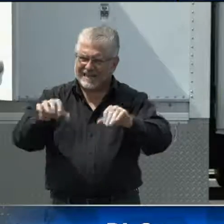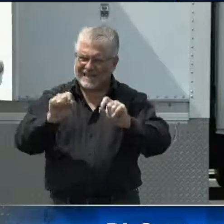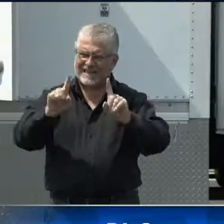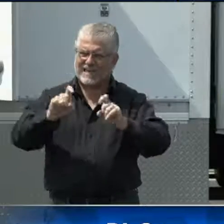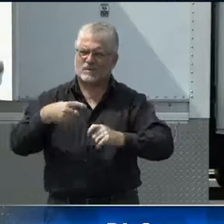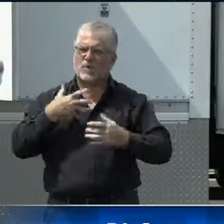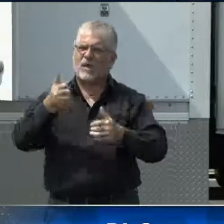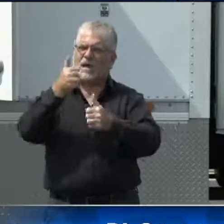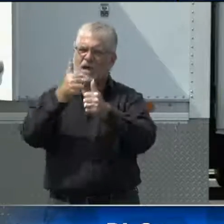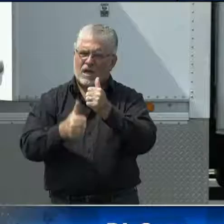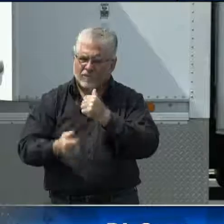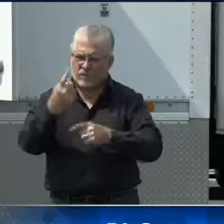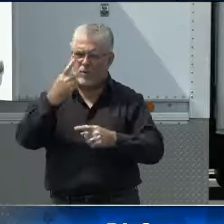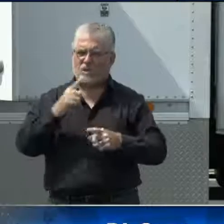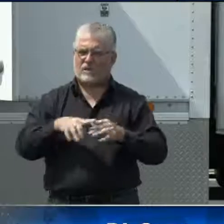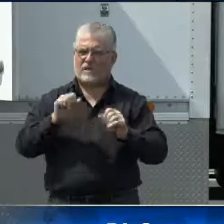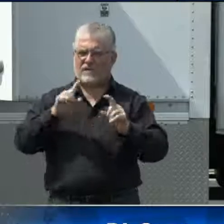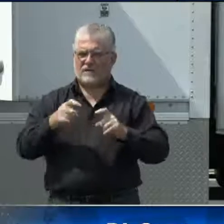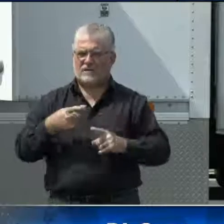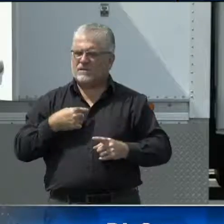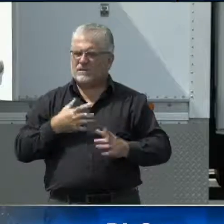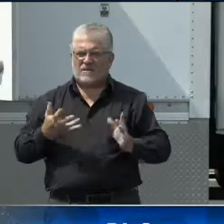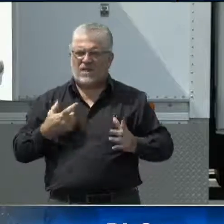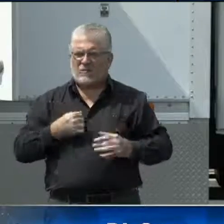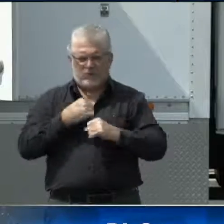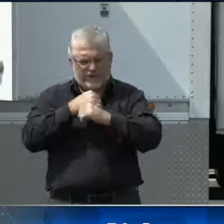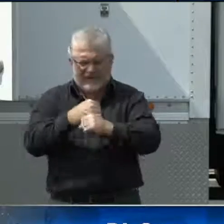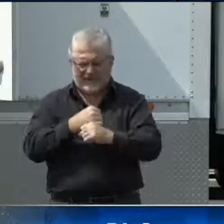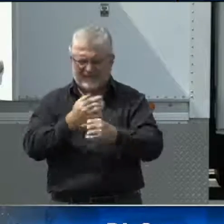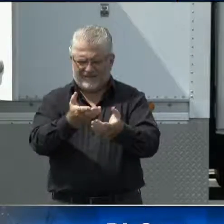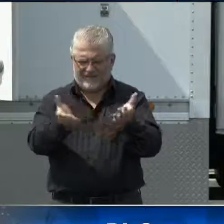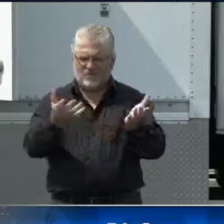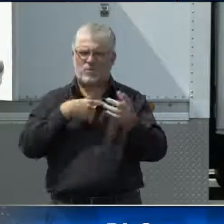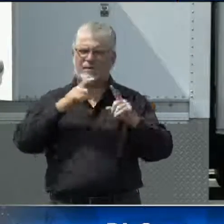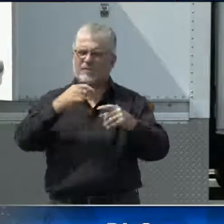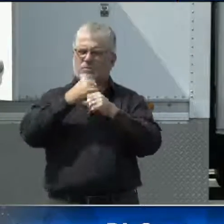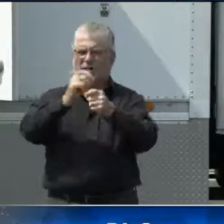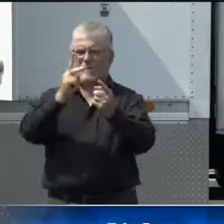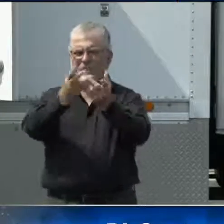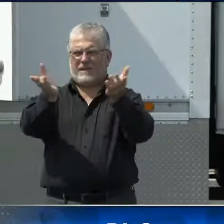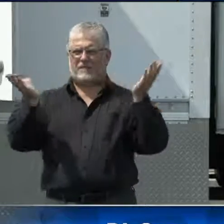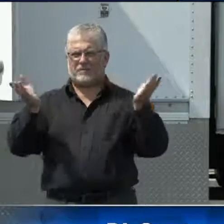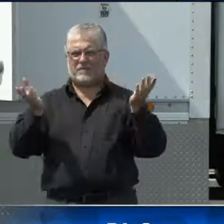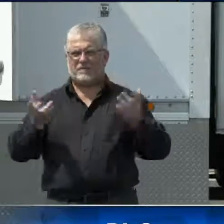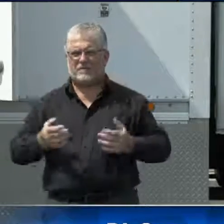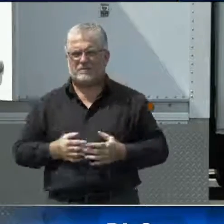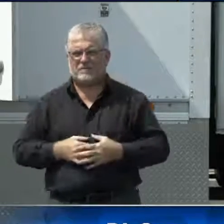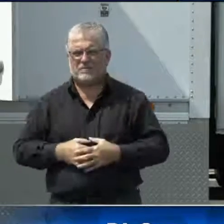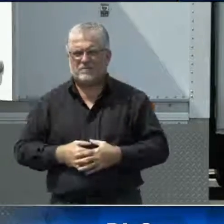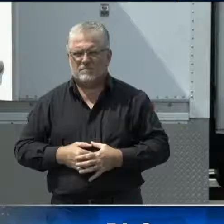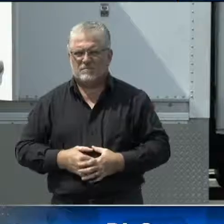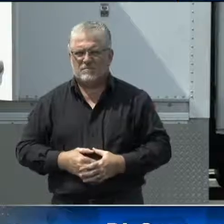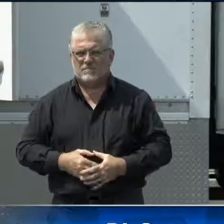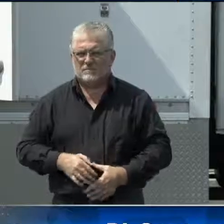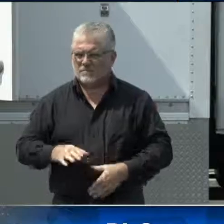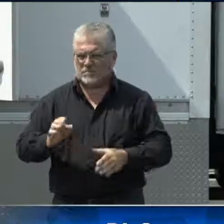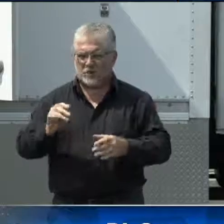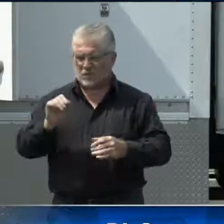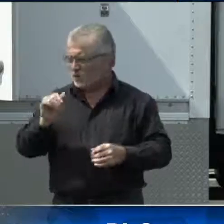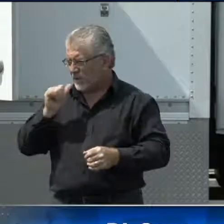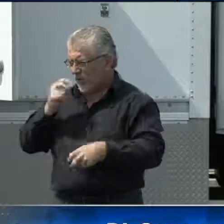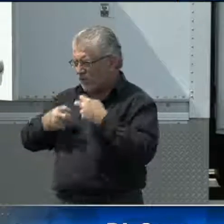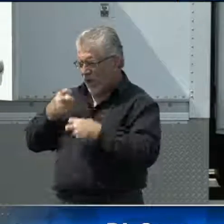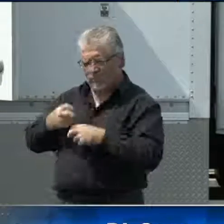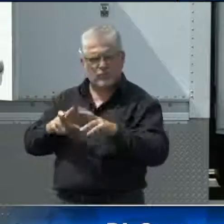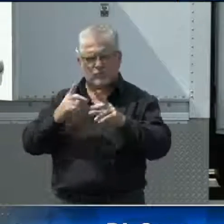protect the public health. And so that would not be an issue, correct? Not an issue. If someone has